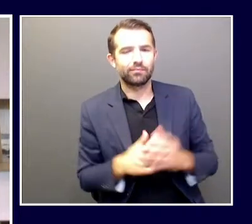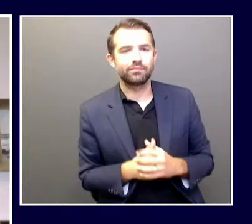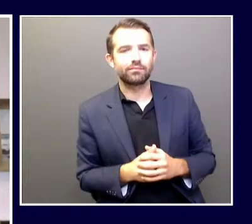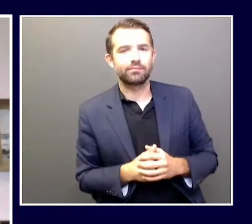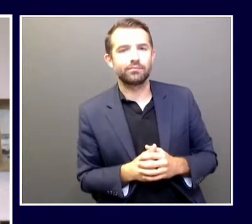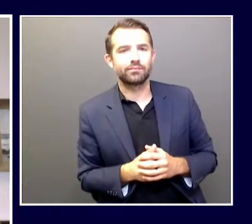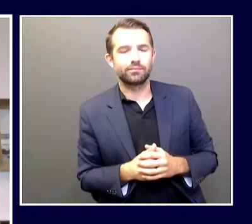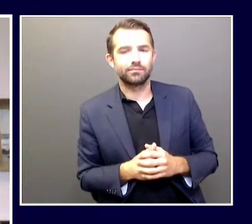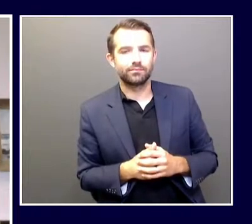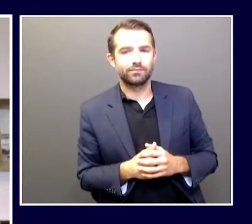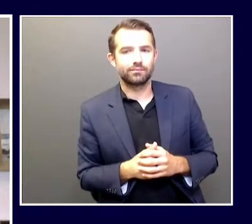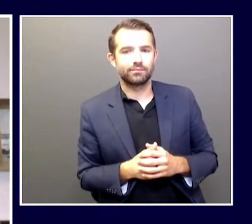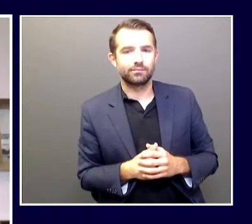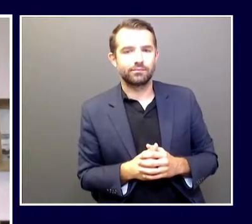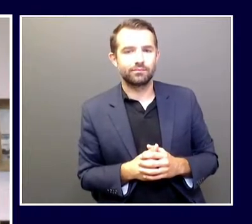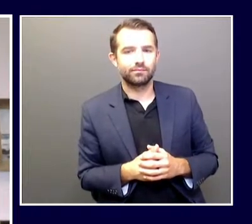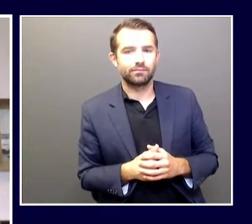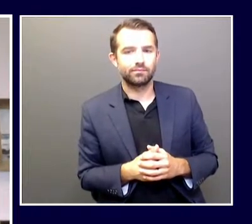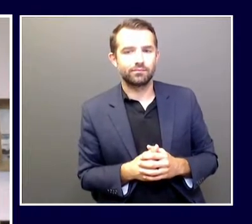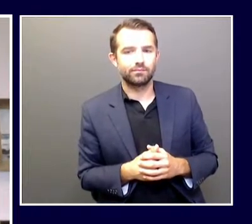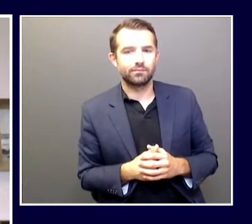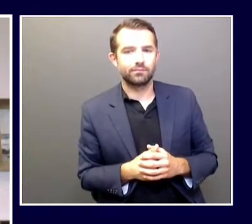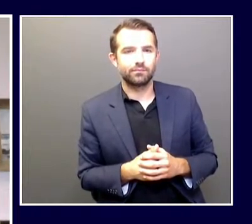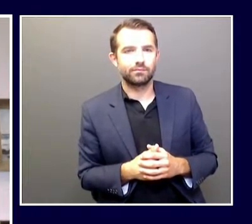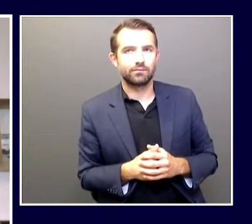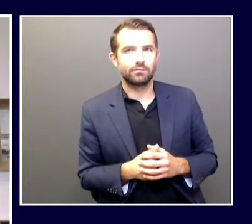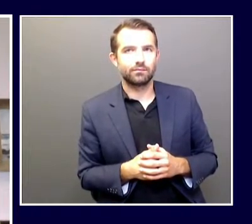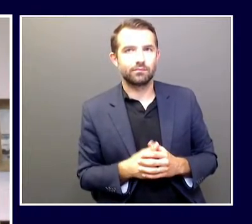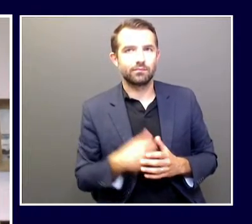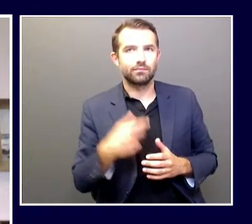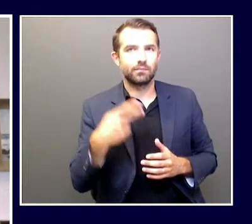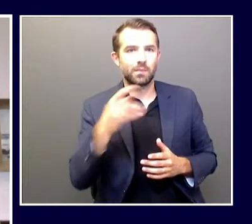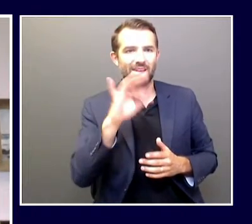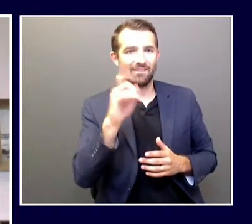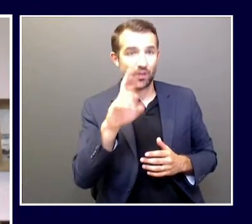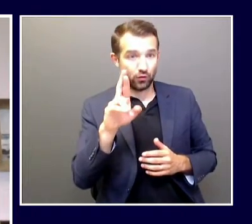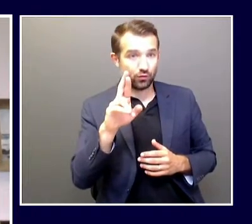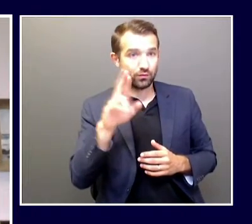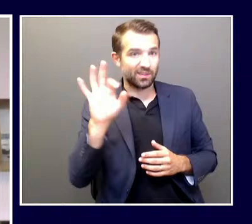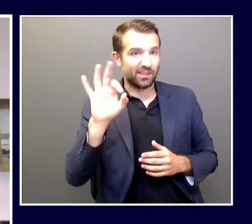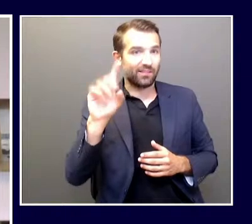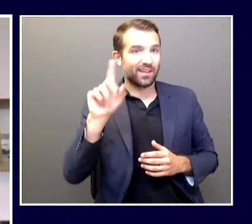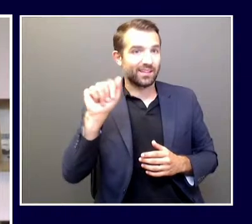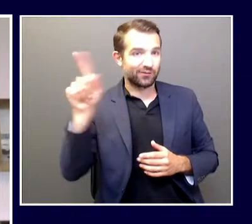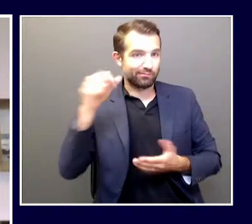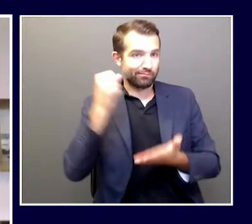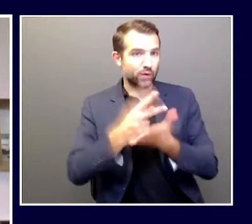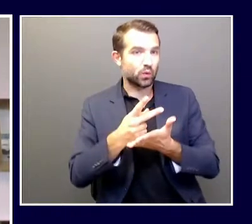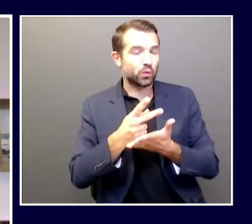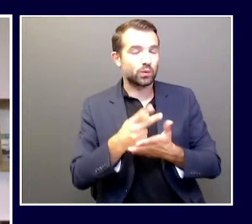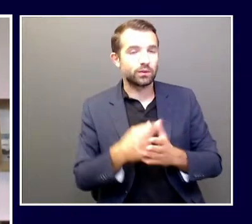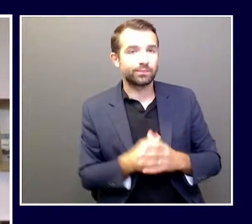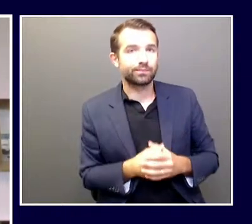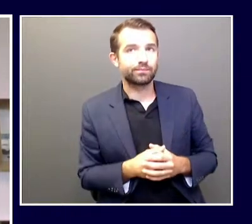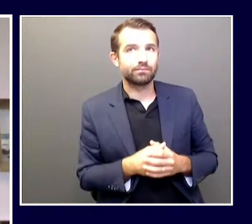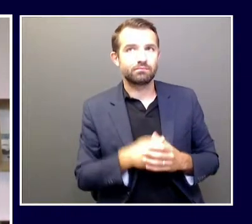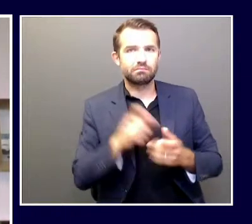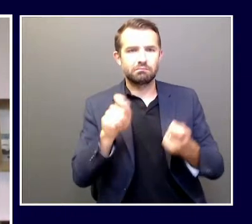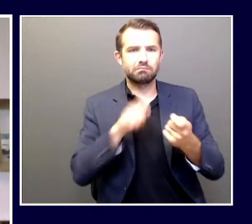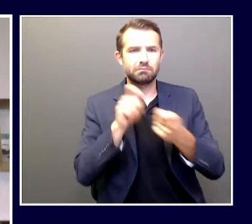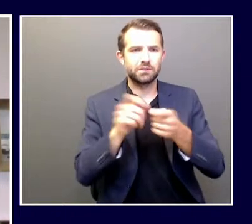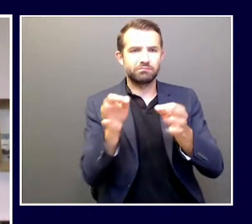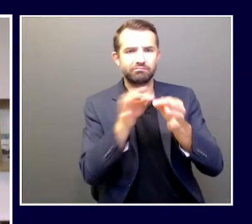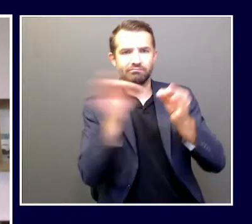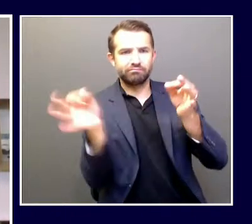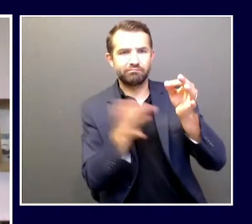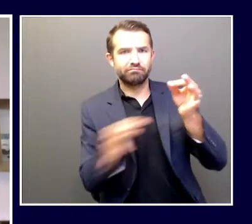the wording of the Pfizer FDA authorization. I guess there's maybe a paragraph in there